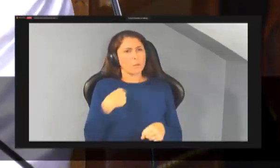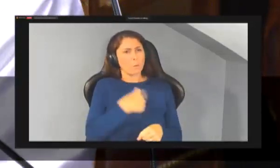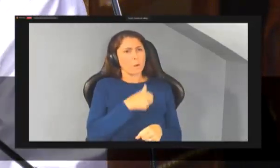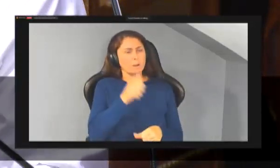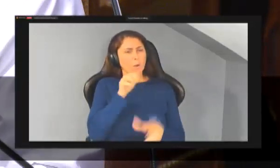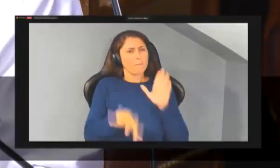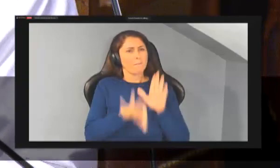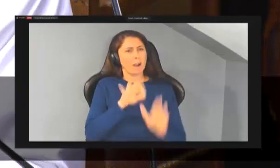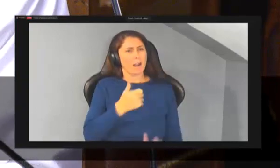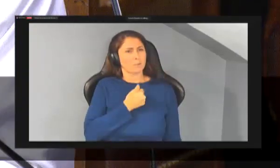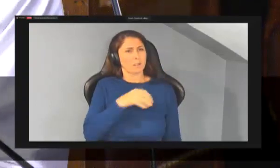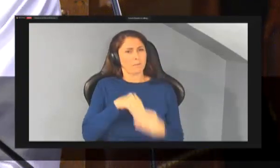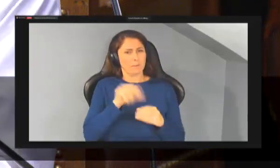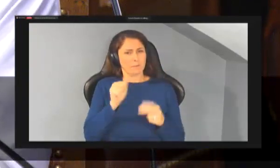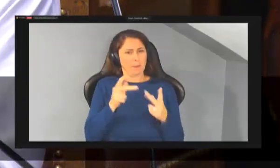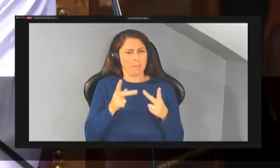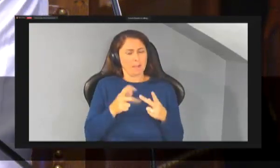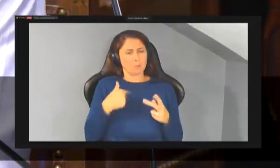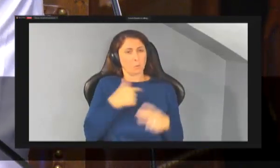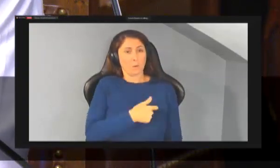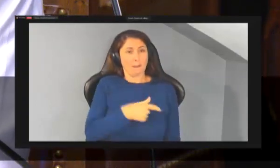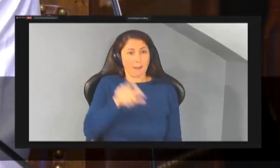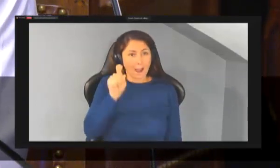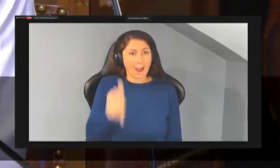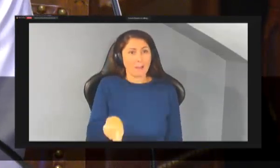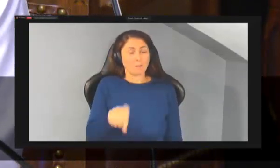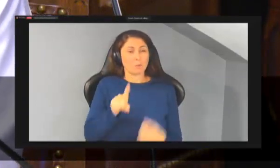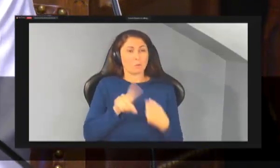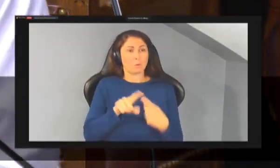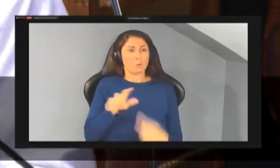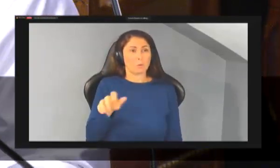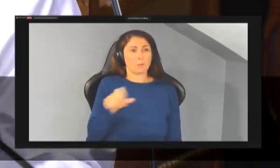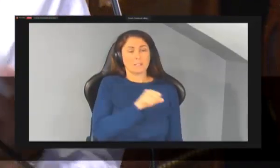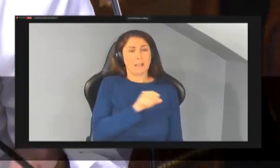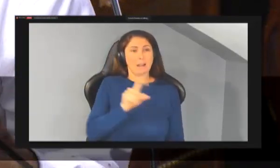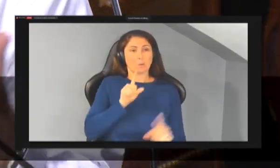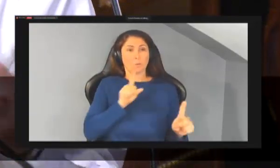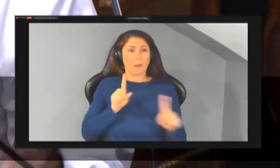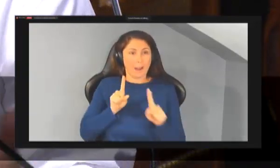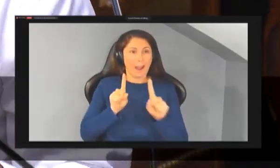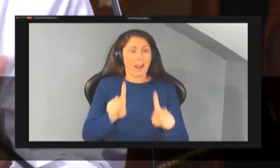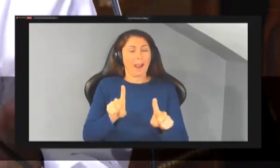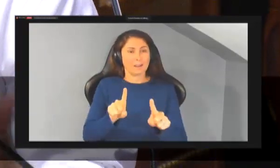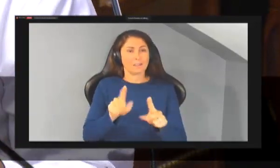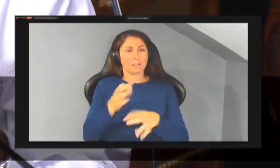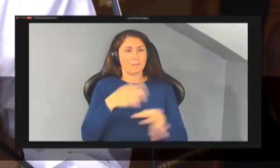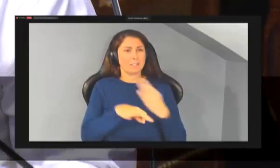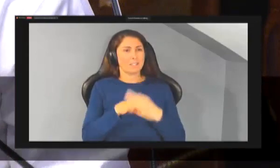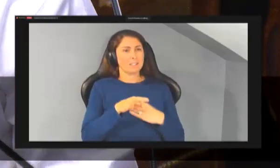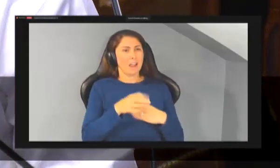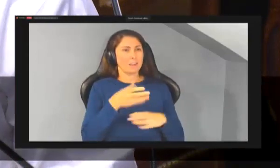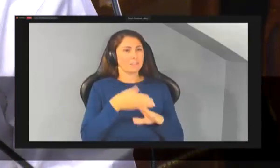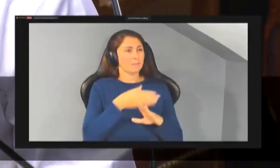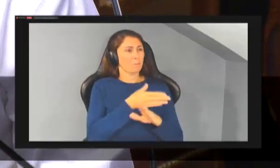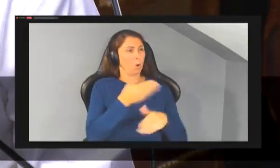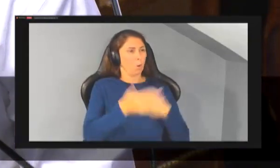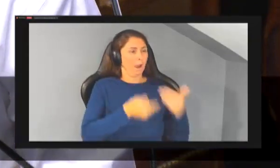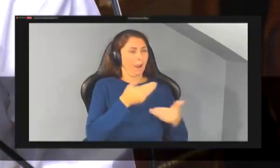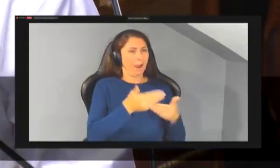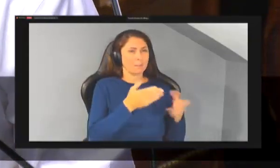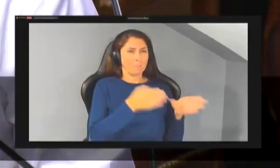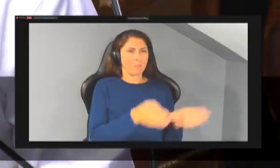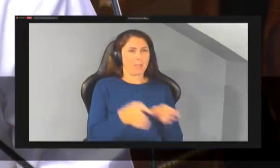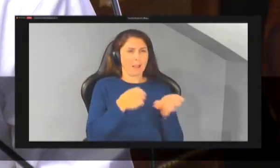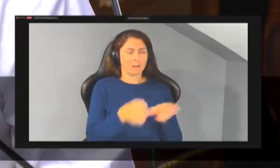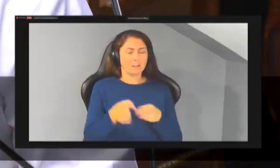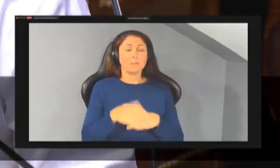in a place where we have to then take reactive measures as opposed to proactive and thoughtfully planned measures. And so